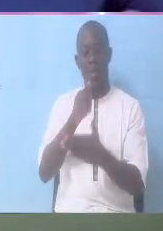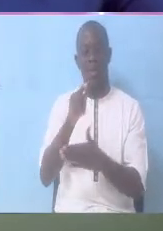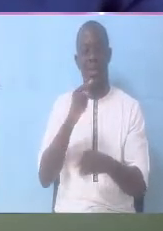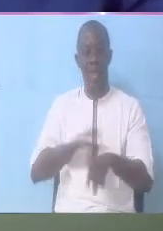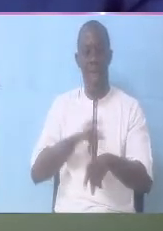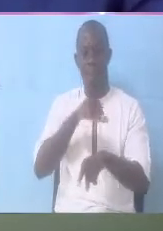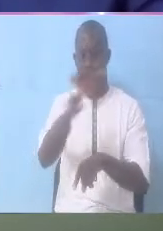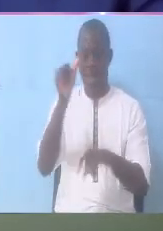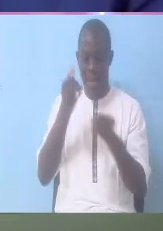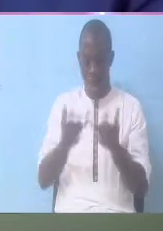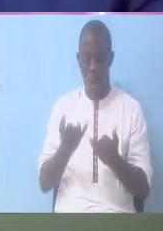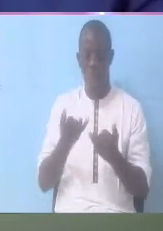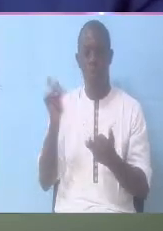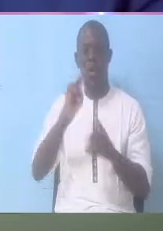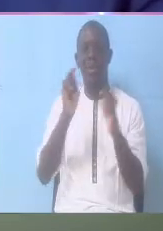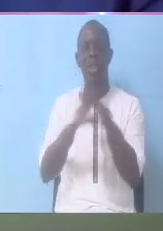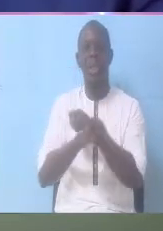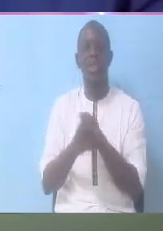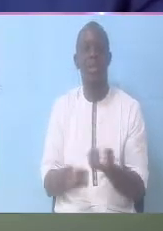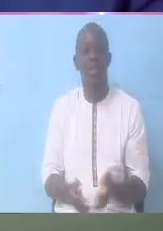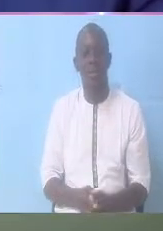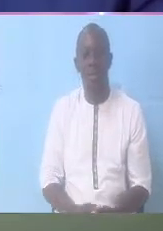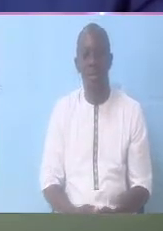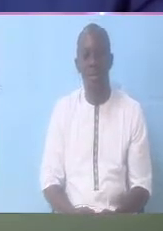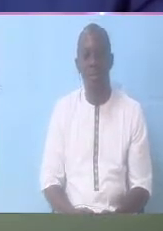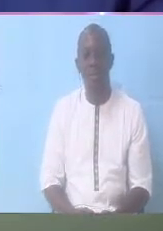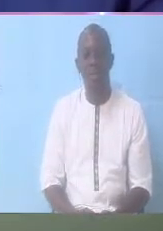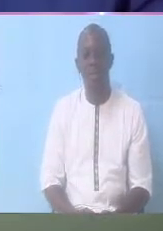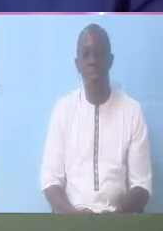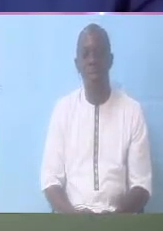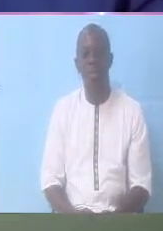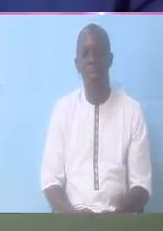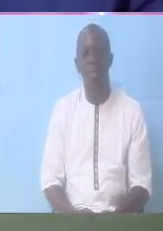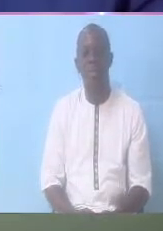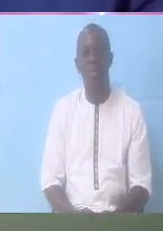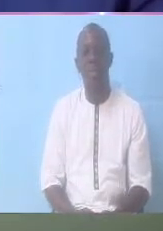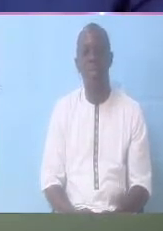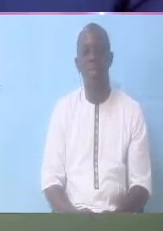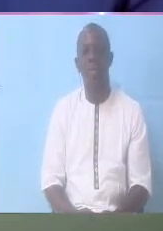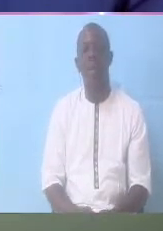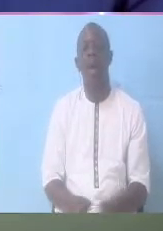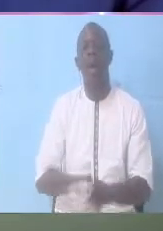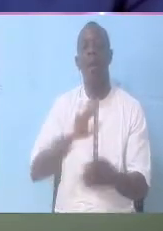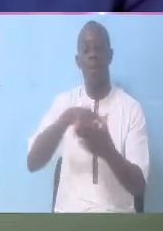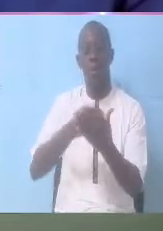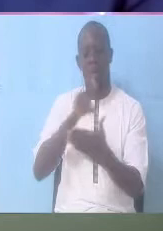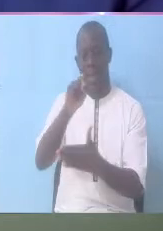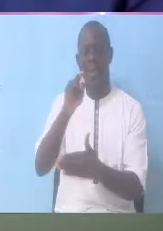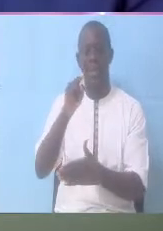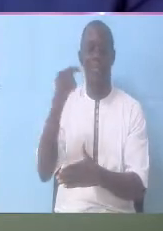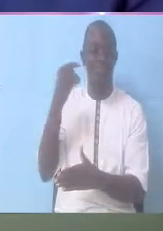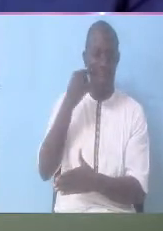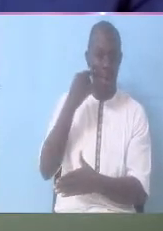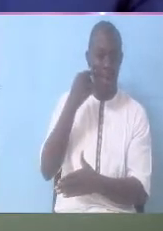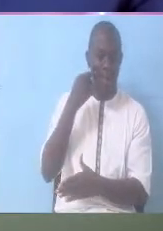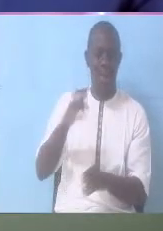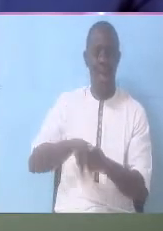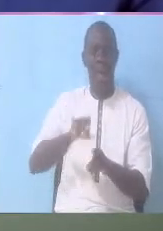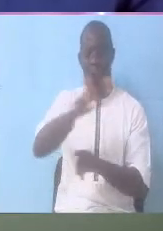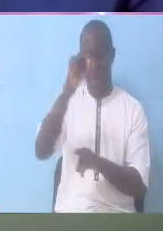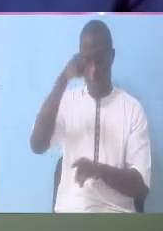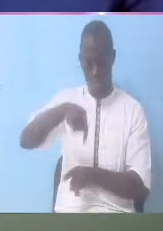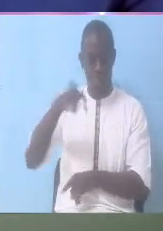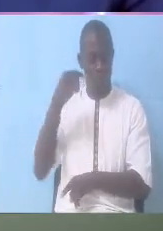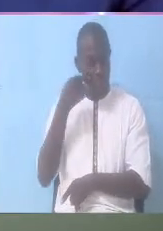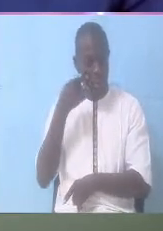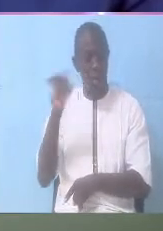changed? Pardon? between that day and